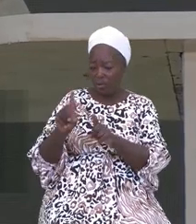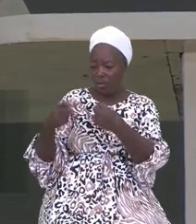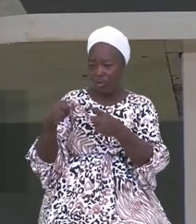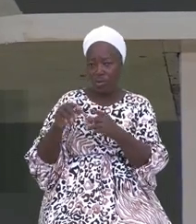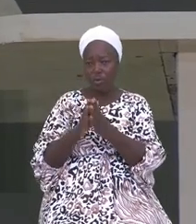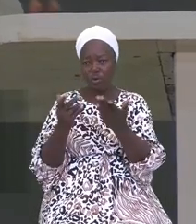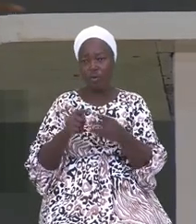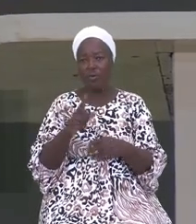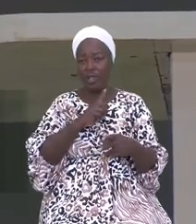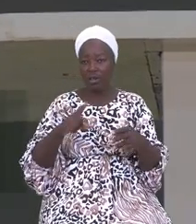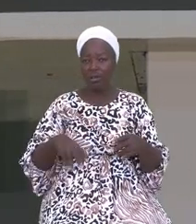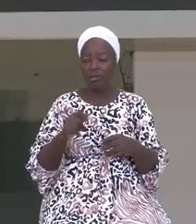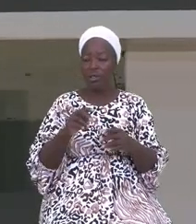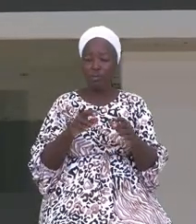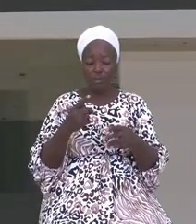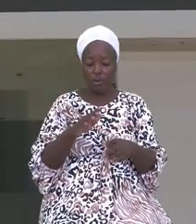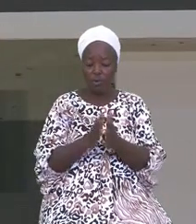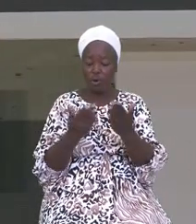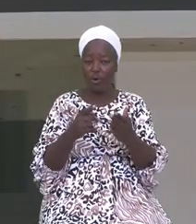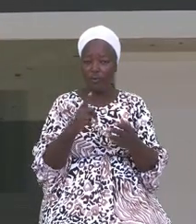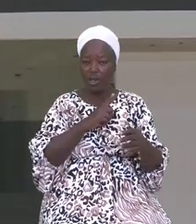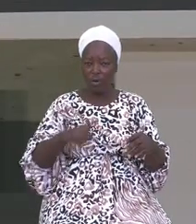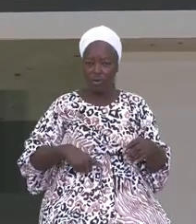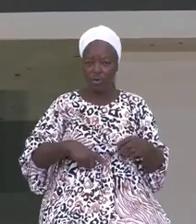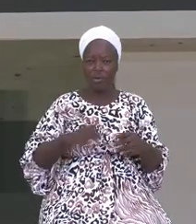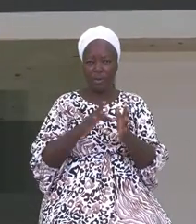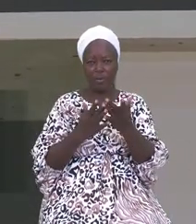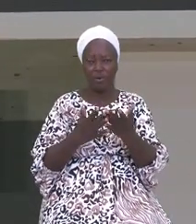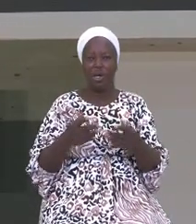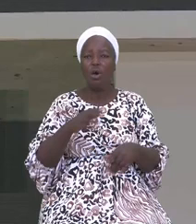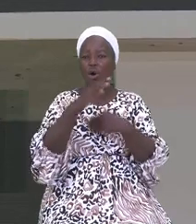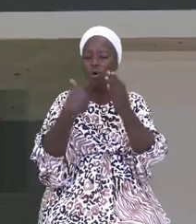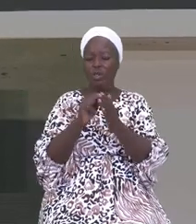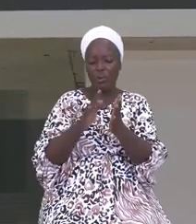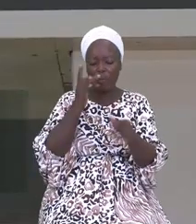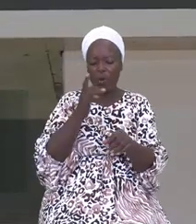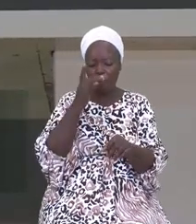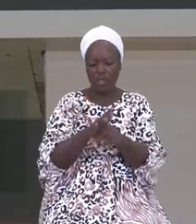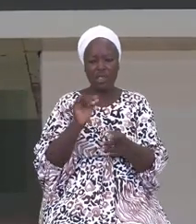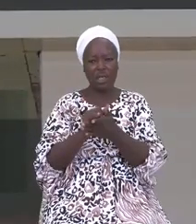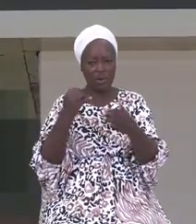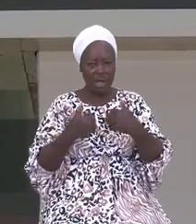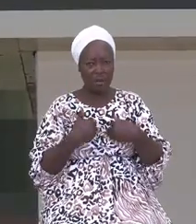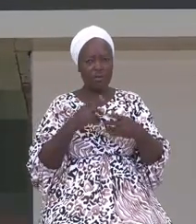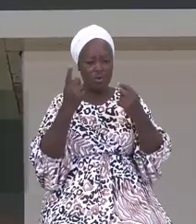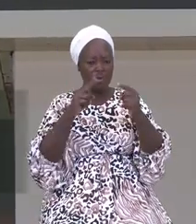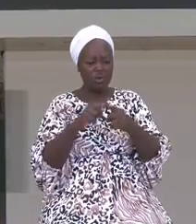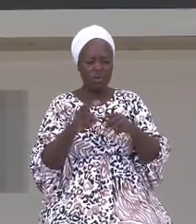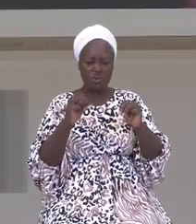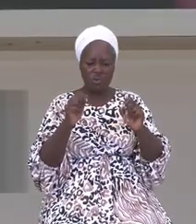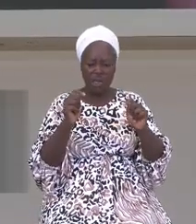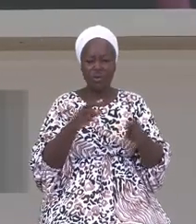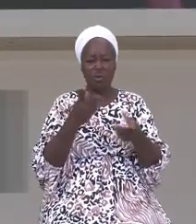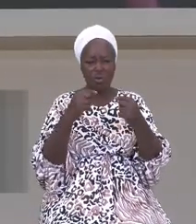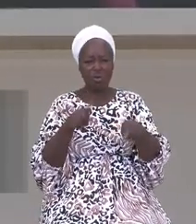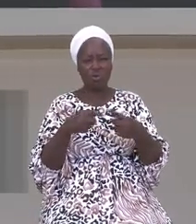the other books of the Bible, in the Psalms, the promises we have there, and then come to Matthew and look at the